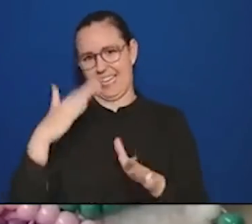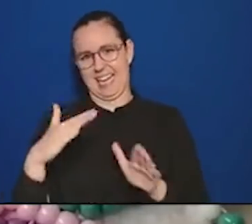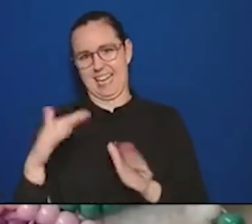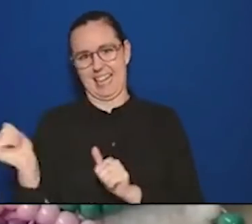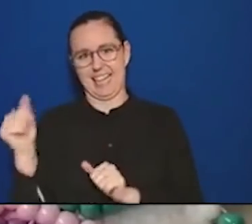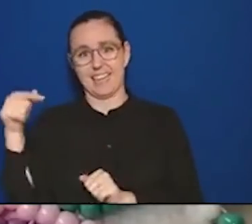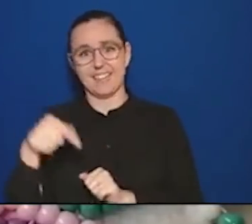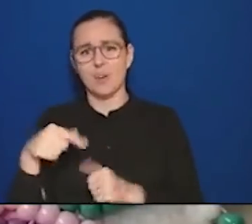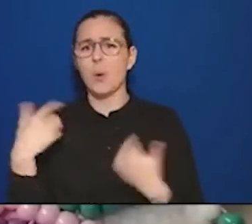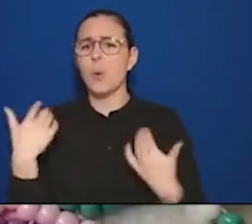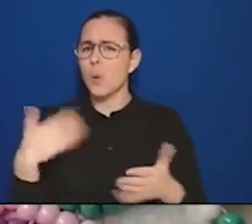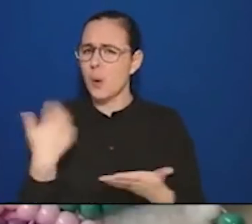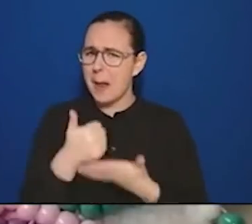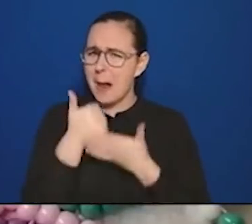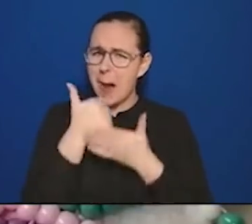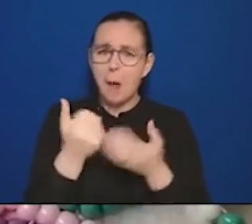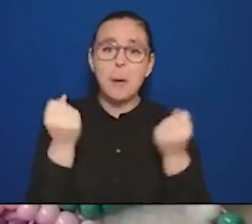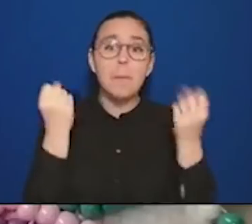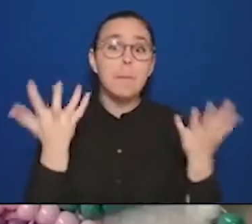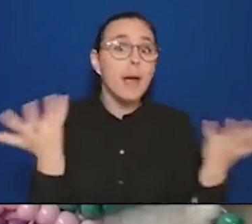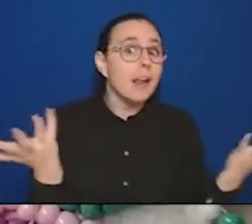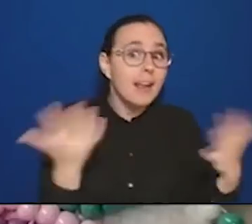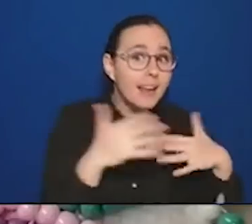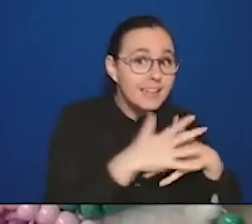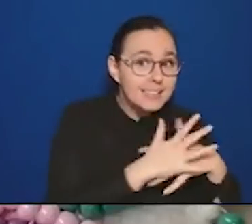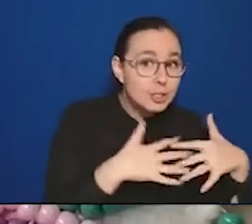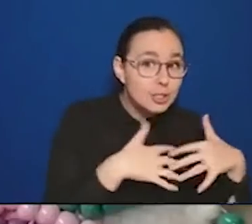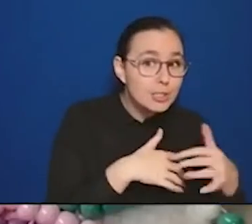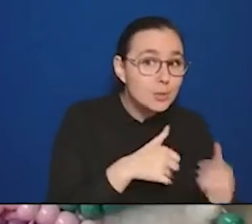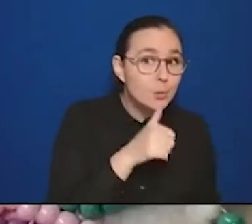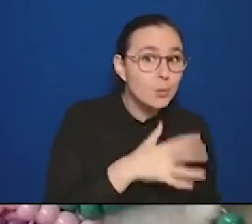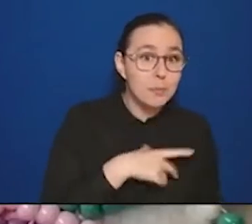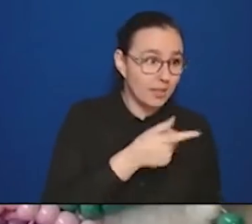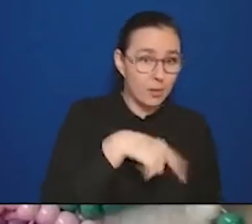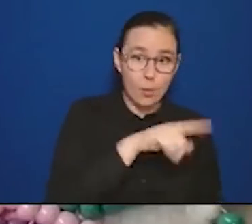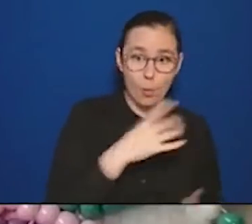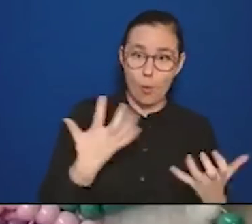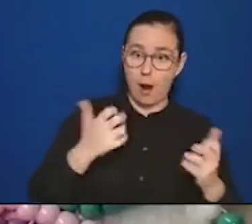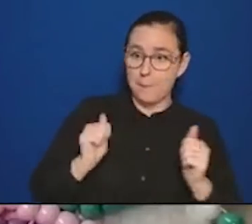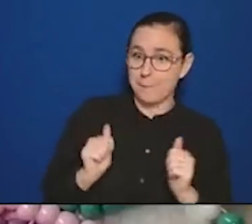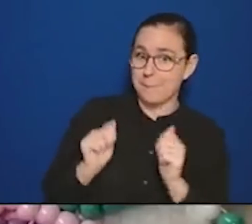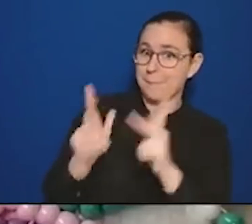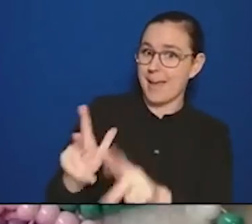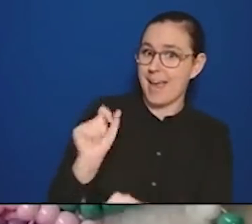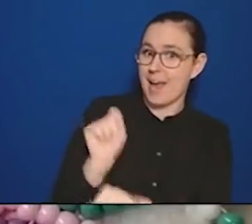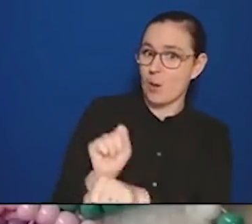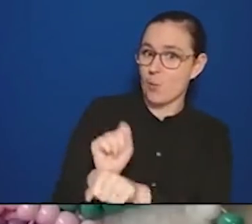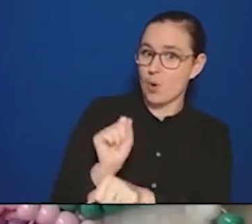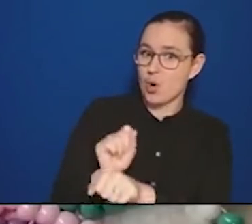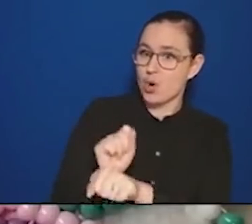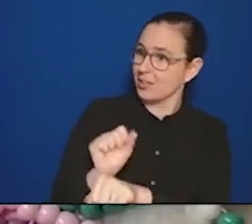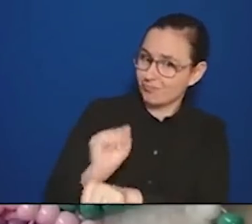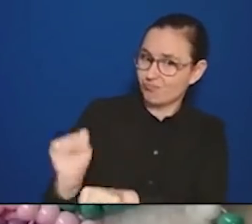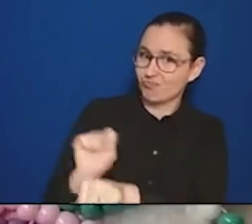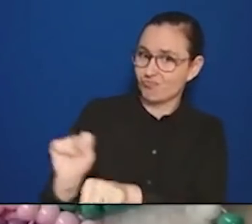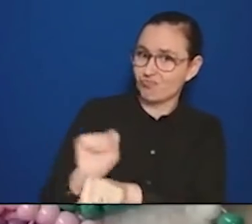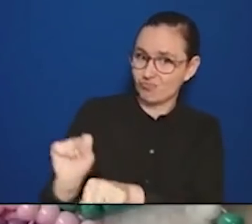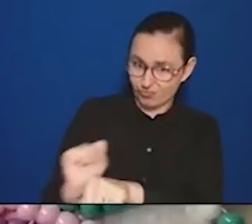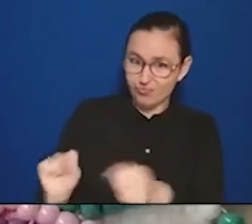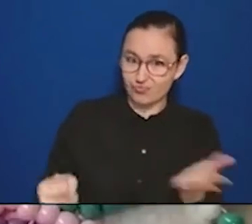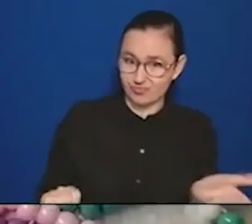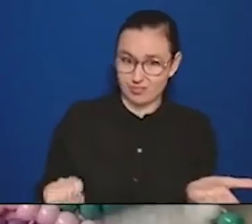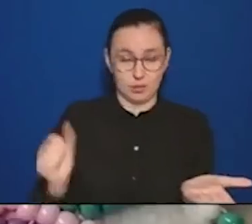to enter or even re-enter the labour market, especially after the devastating impact of COVID-19 on the labour